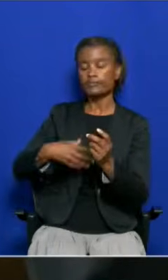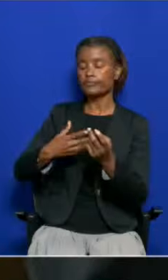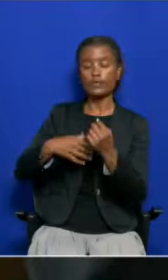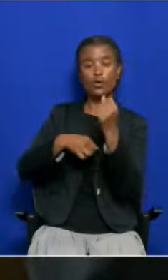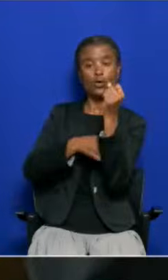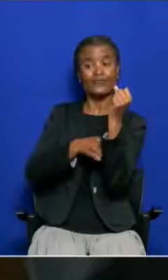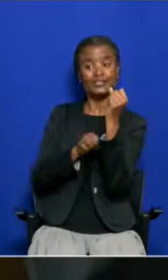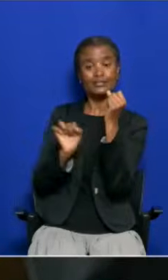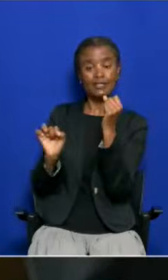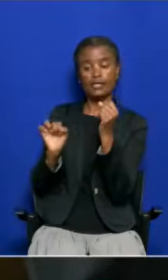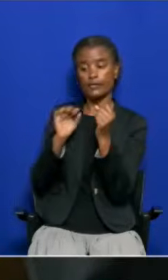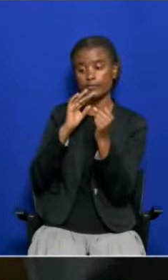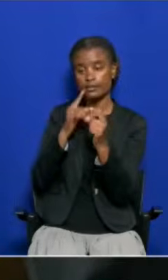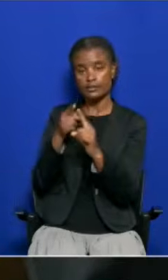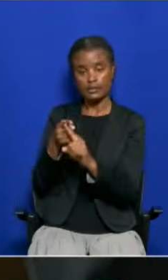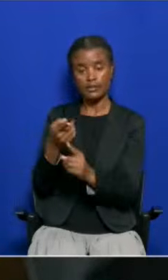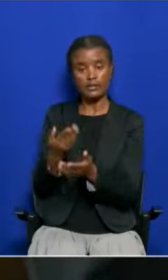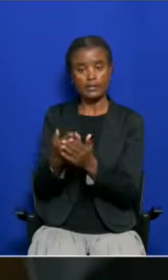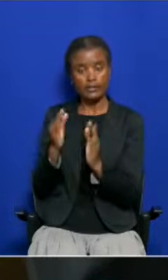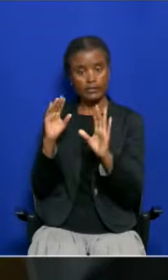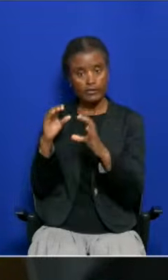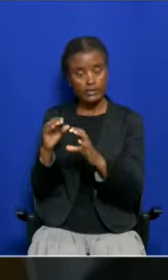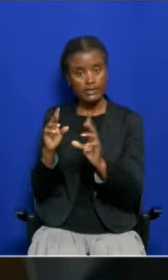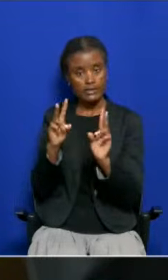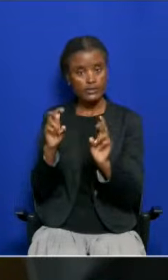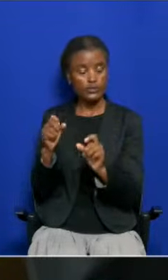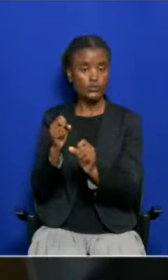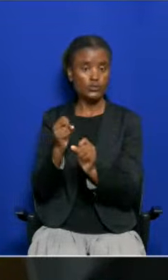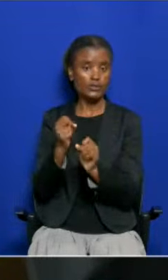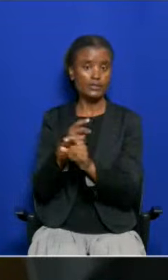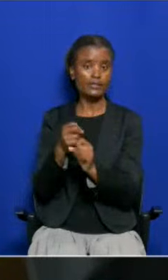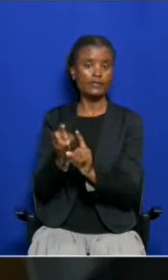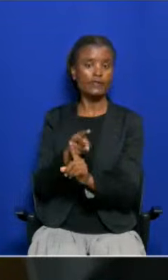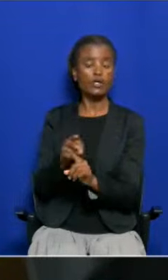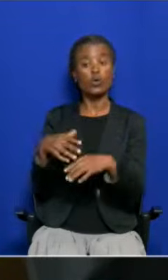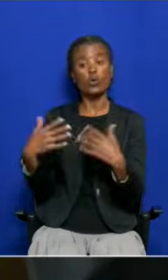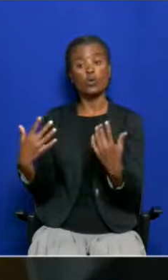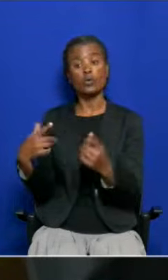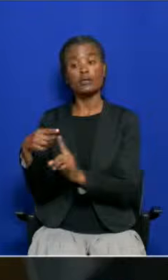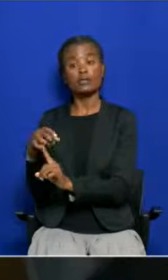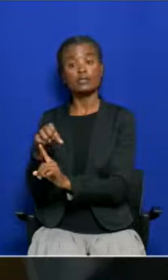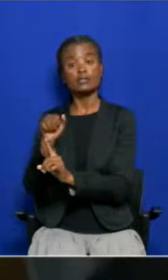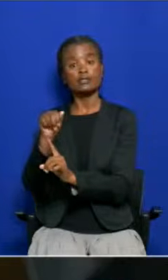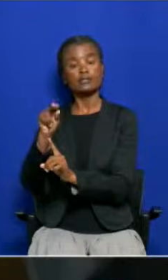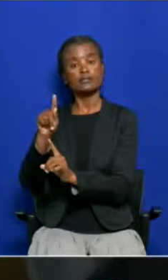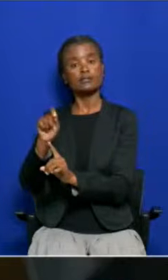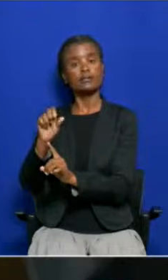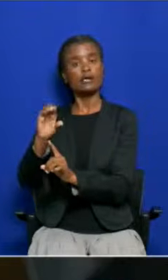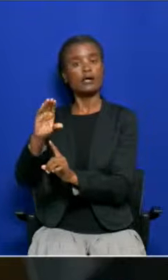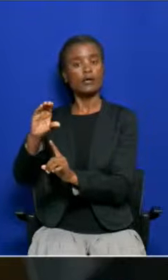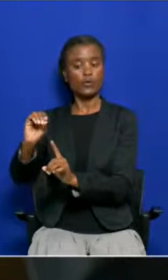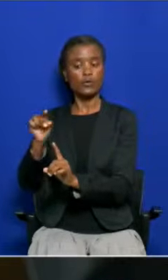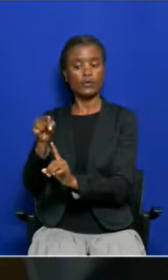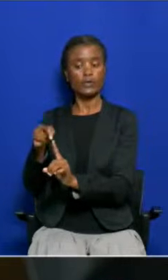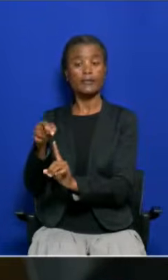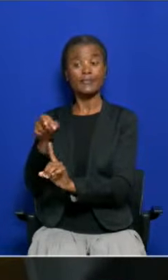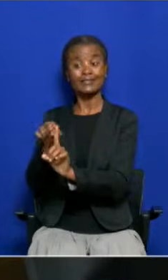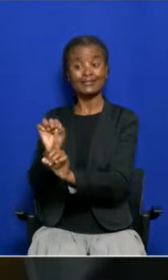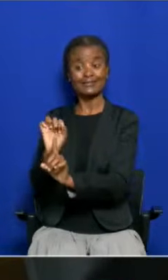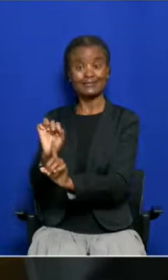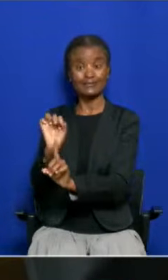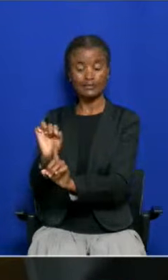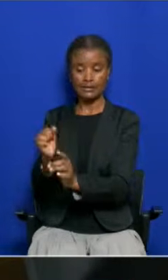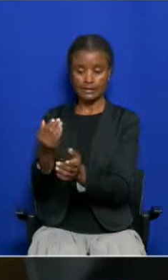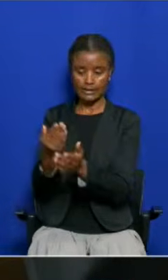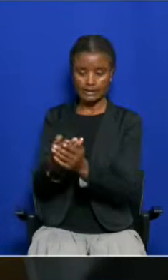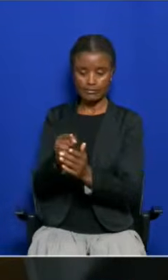did Santaco designate anyone who would be their communication point to take matters forward? That's